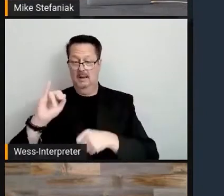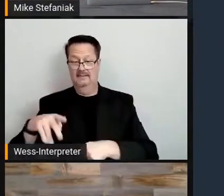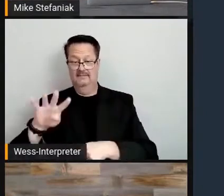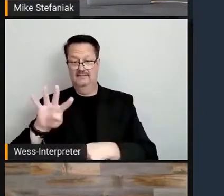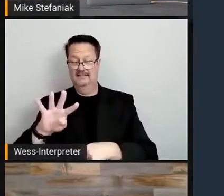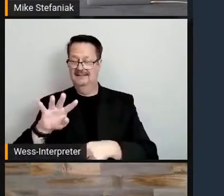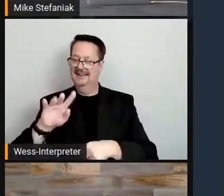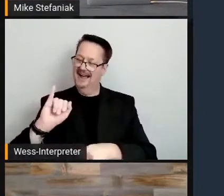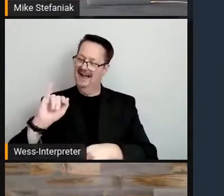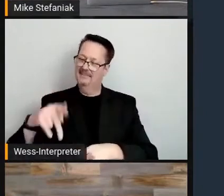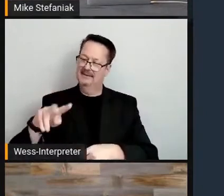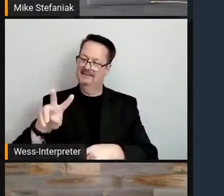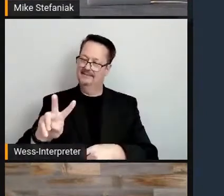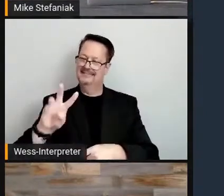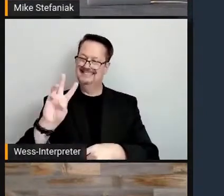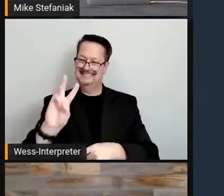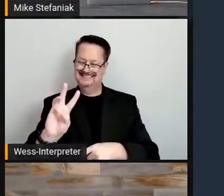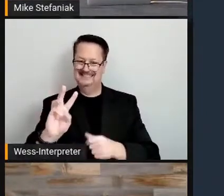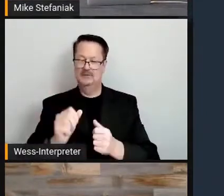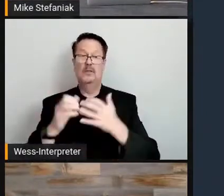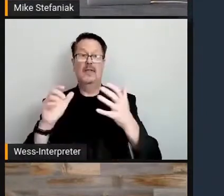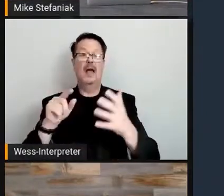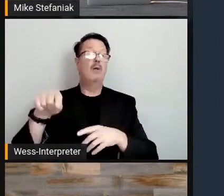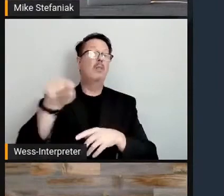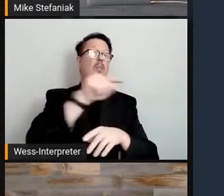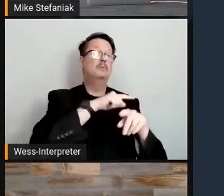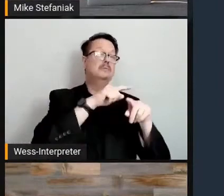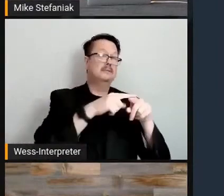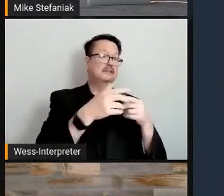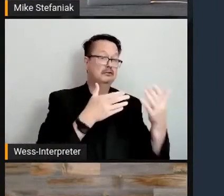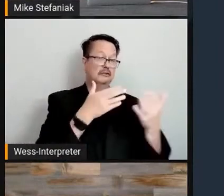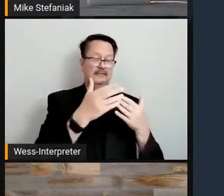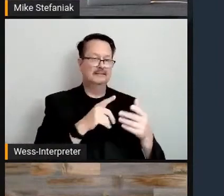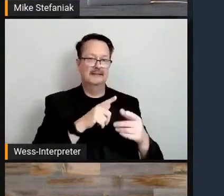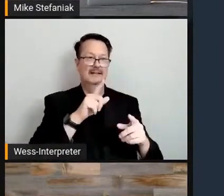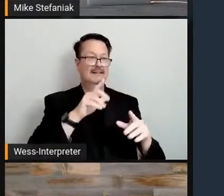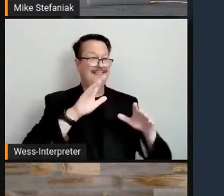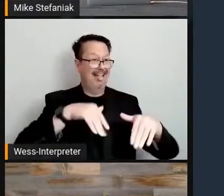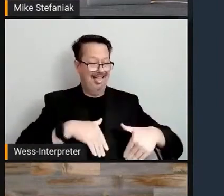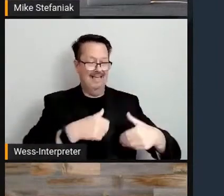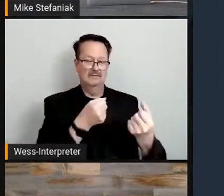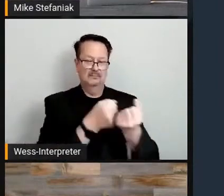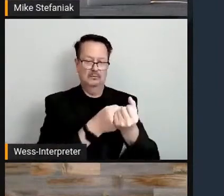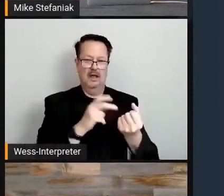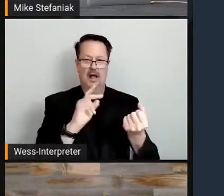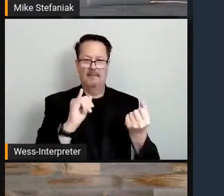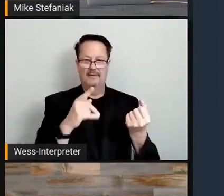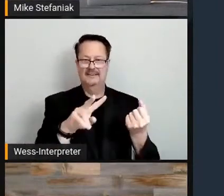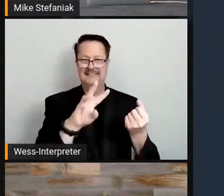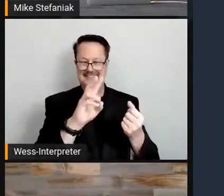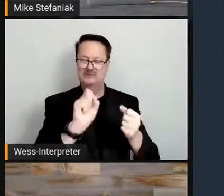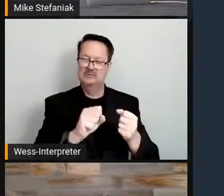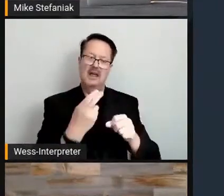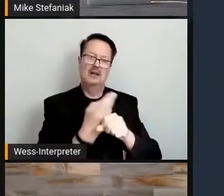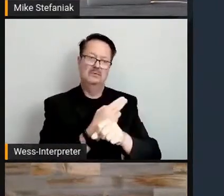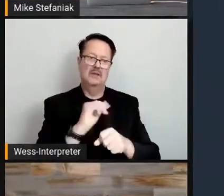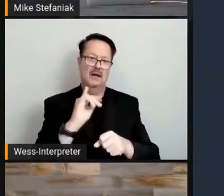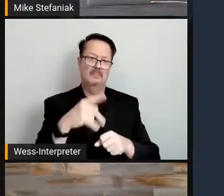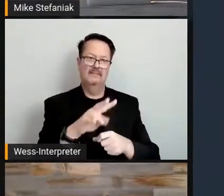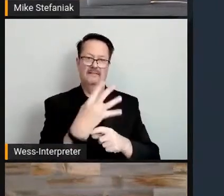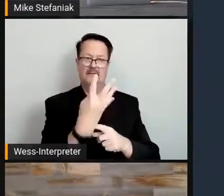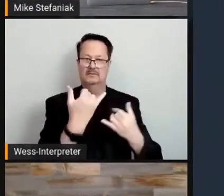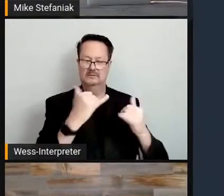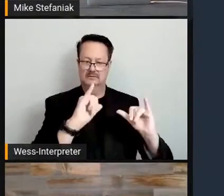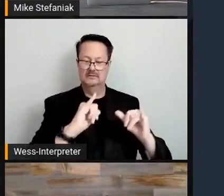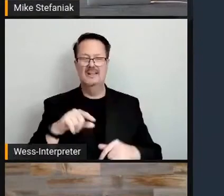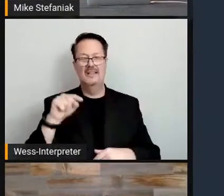needing to have the rest of your dependent services support IPv6 already. And so this is coming soon. We're in the final